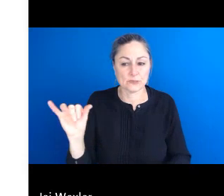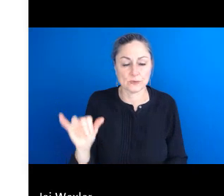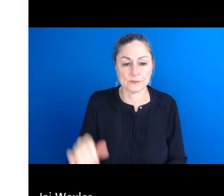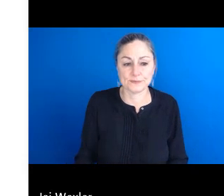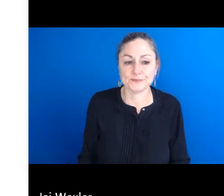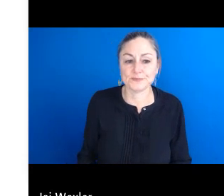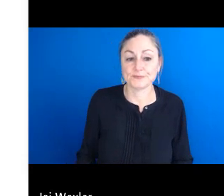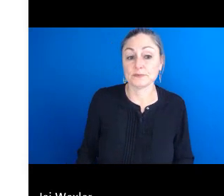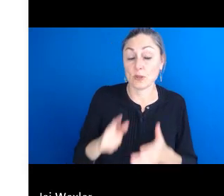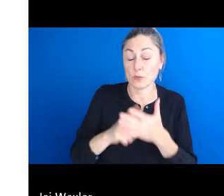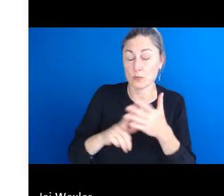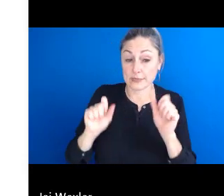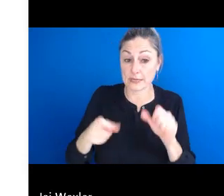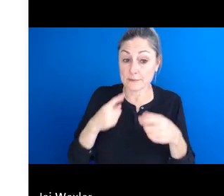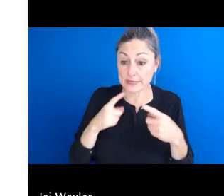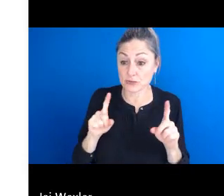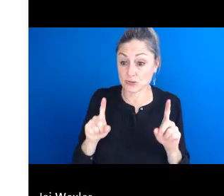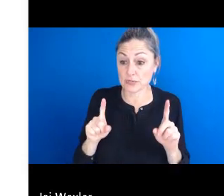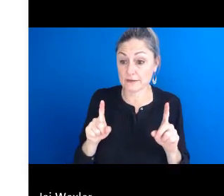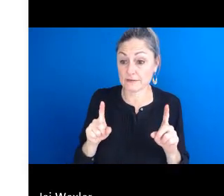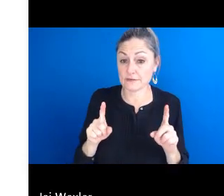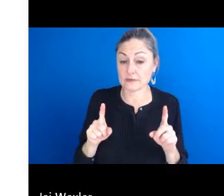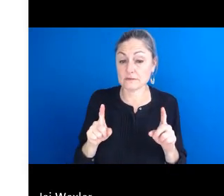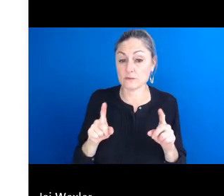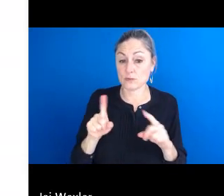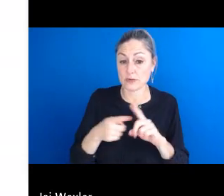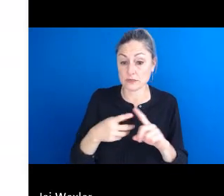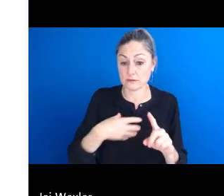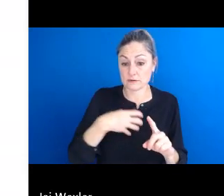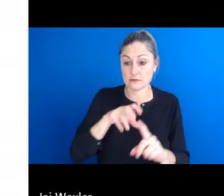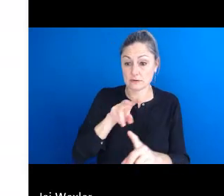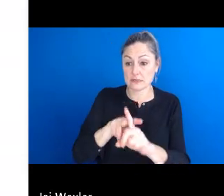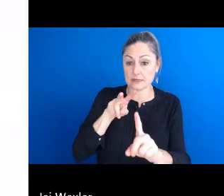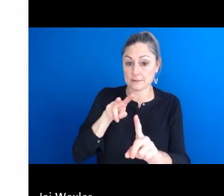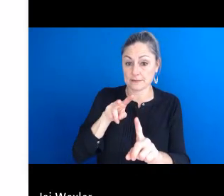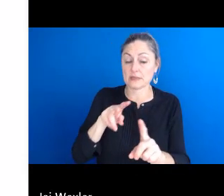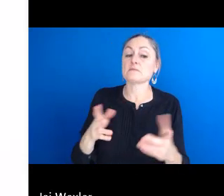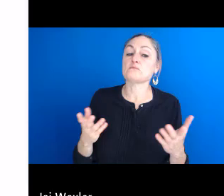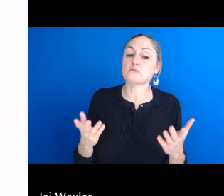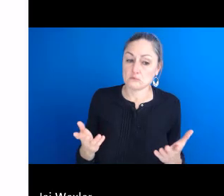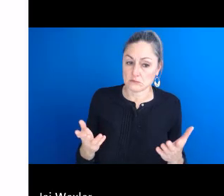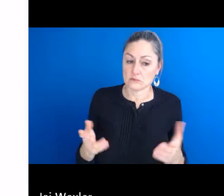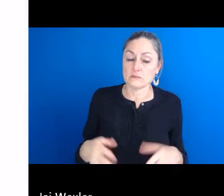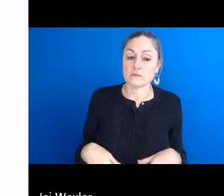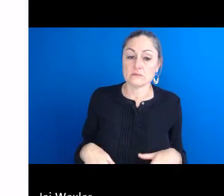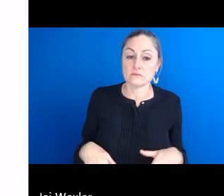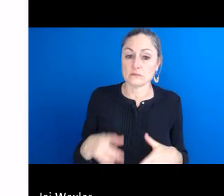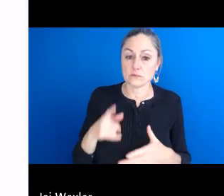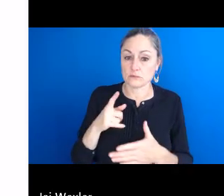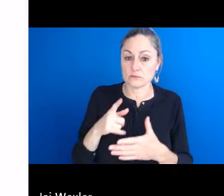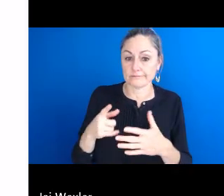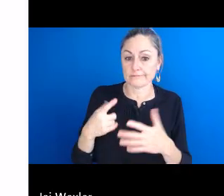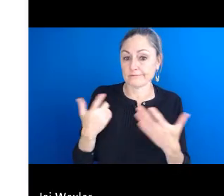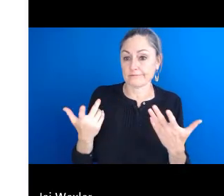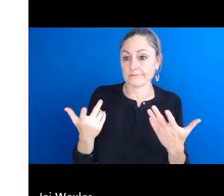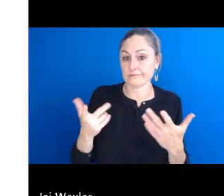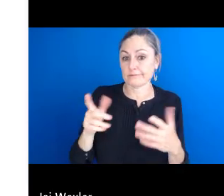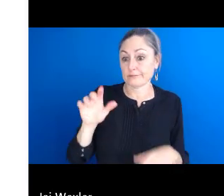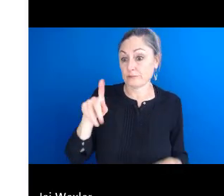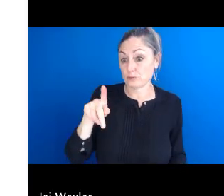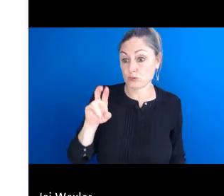What can be achieved by filing a complaint? Uh, well, if probable cause is